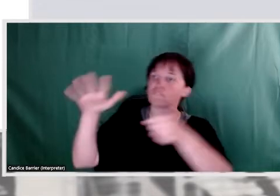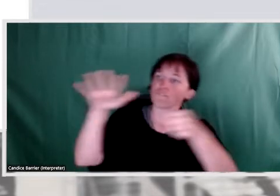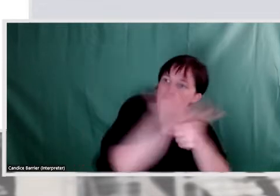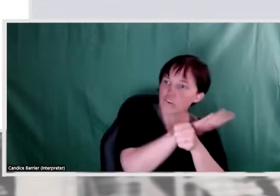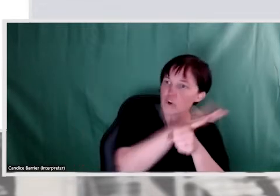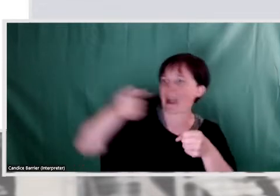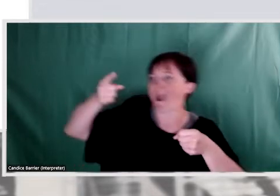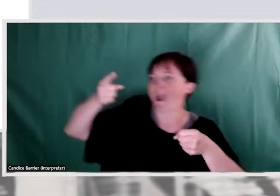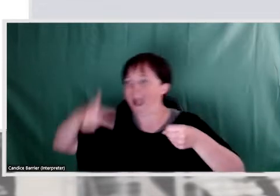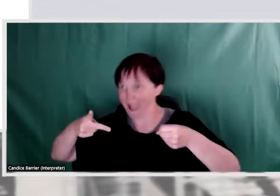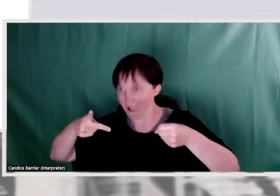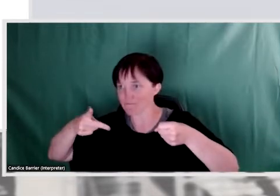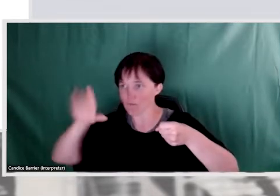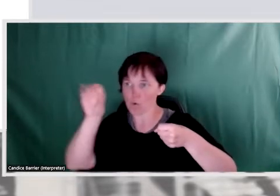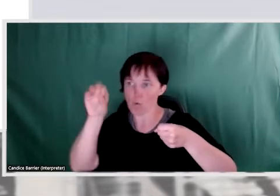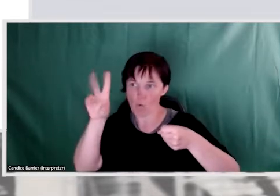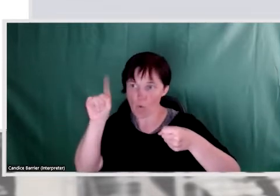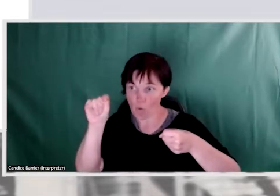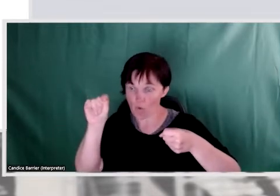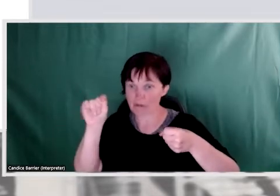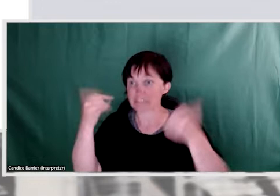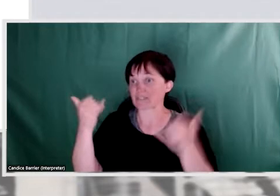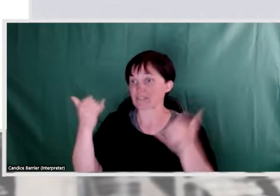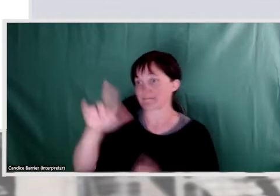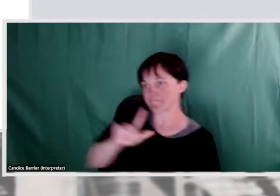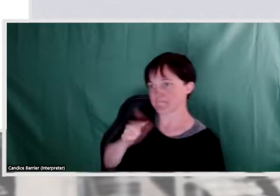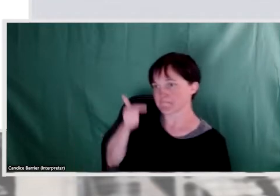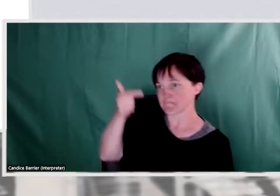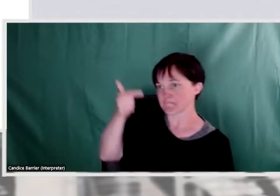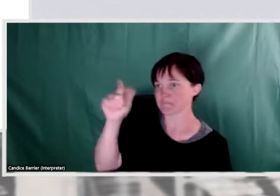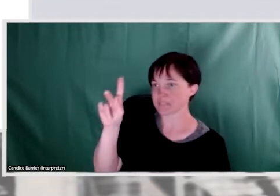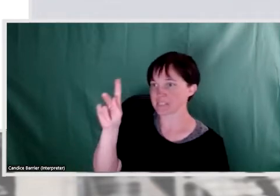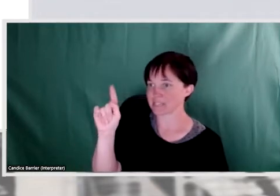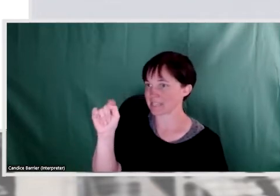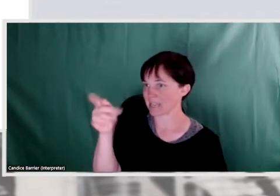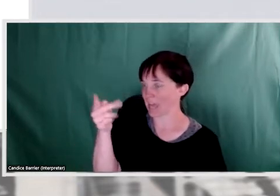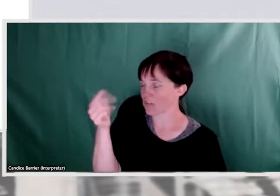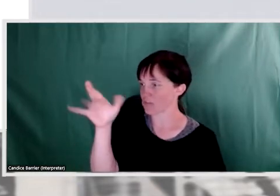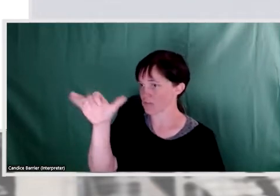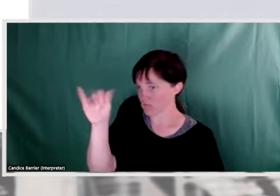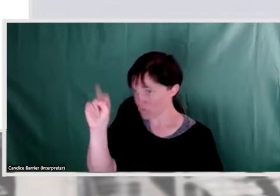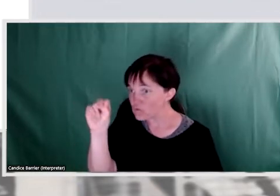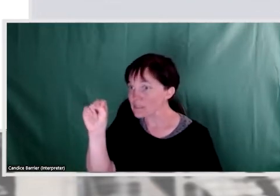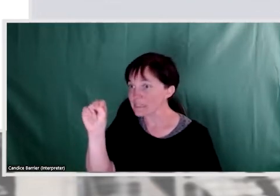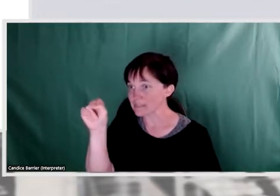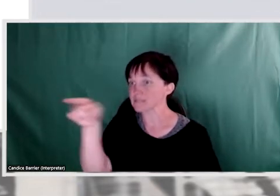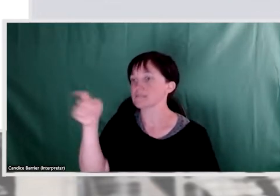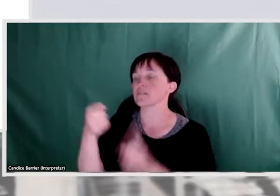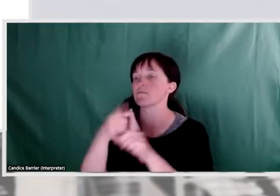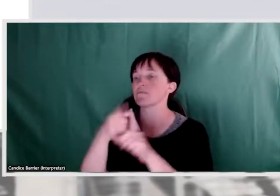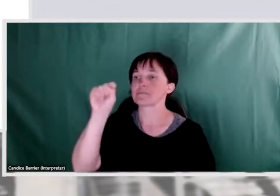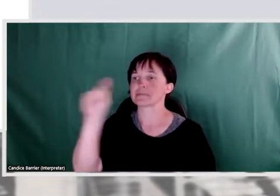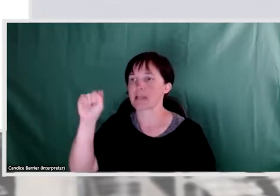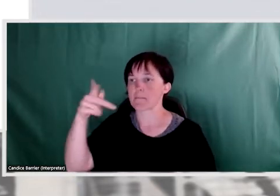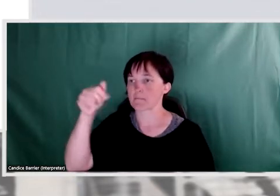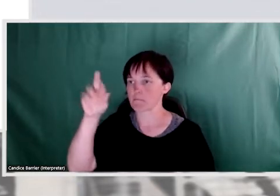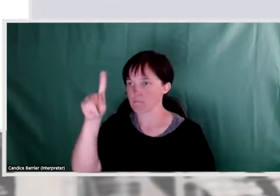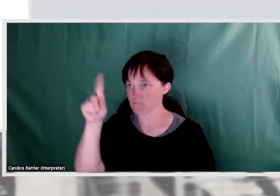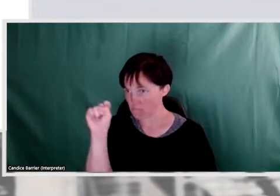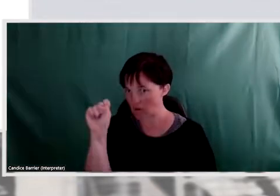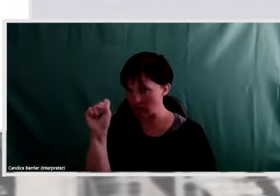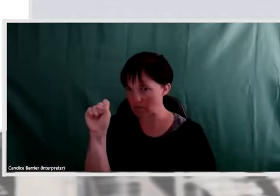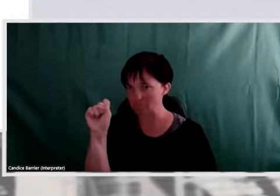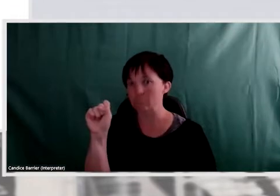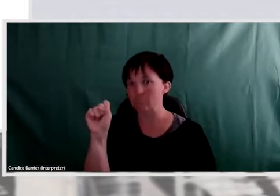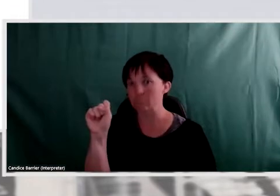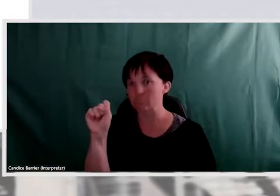Okay, Patrick, let me know if they're still unpinned. So 46% of you said B, bass. I'll stop sharing my screen so you can show